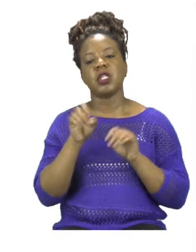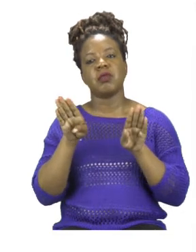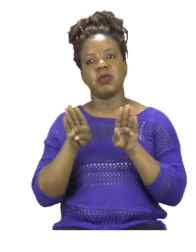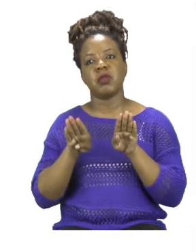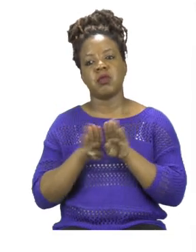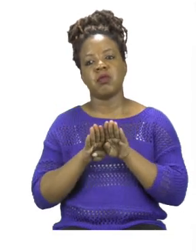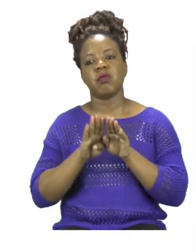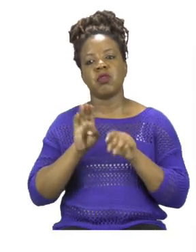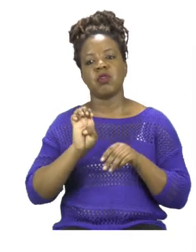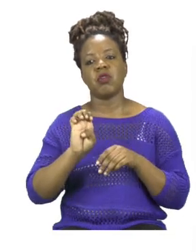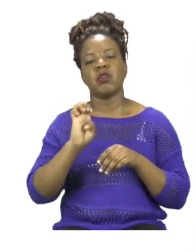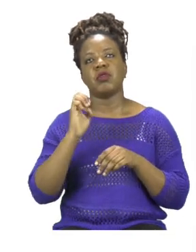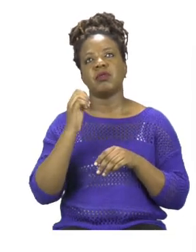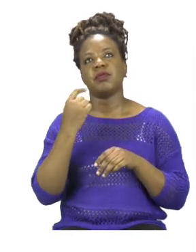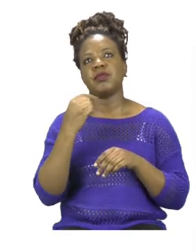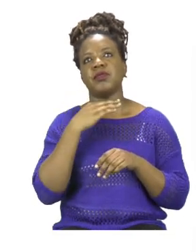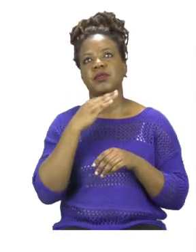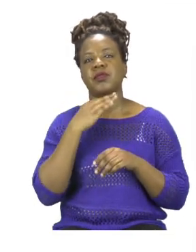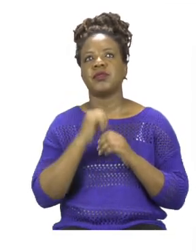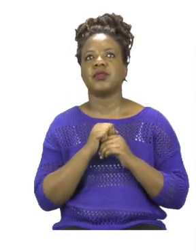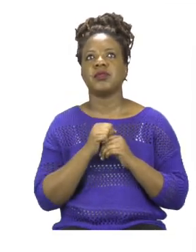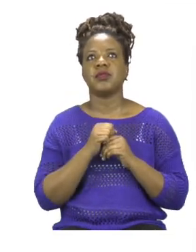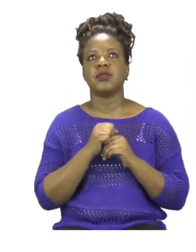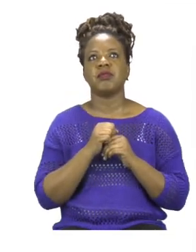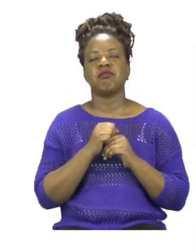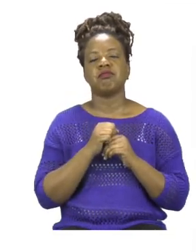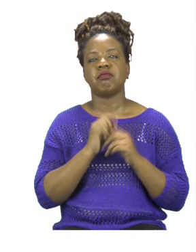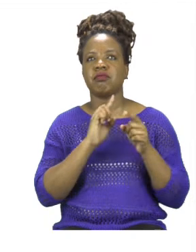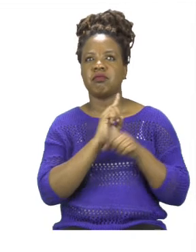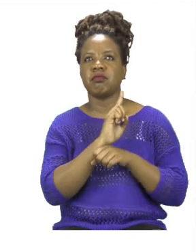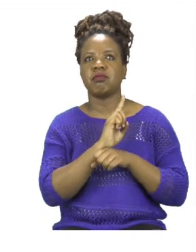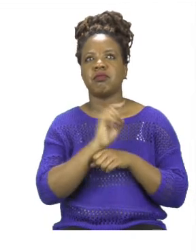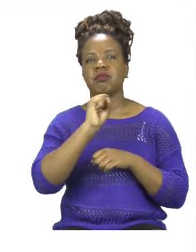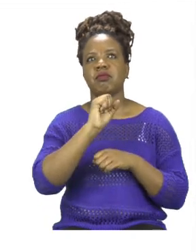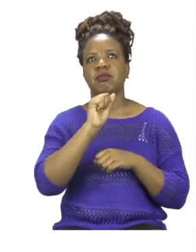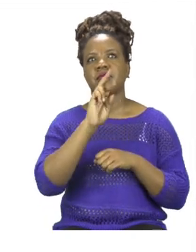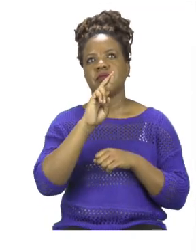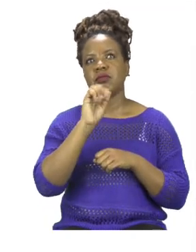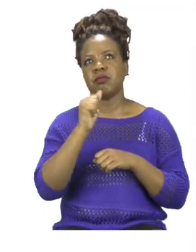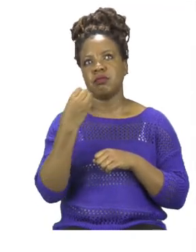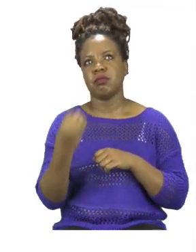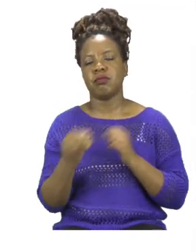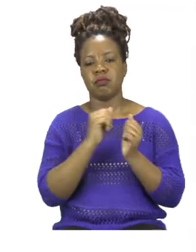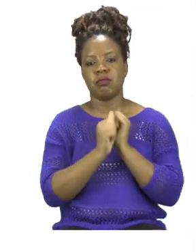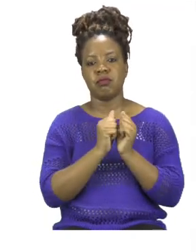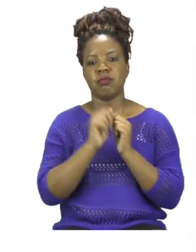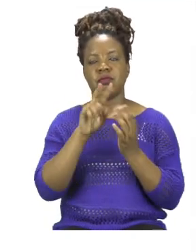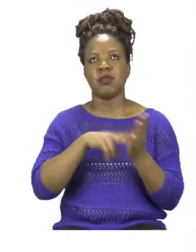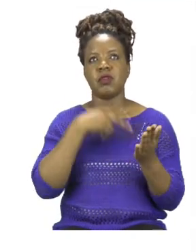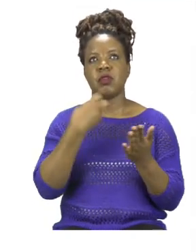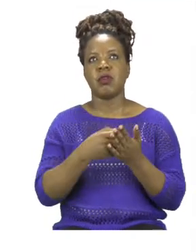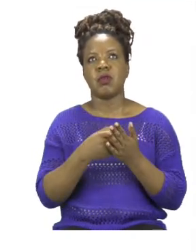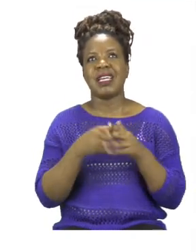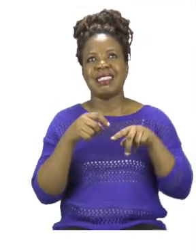bubbles. The first one says, Sarah's little brother fell and hurt his knees. She